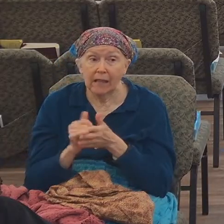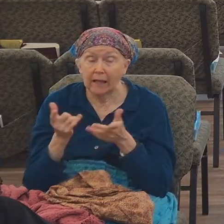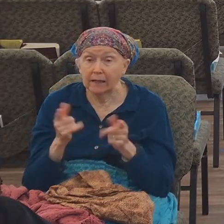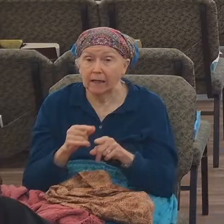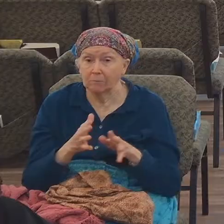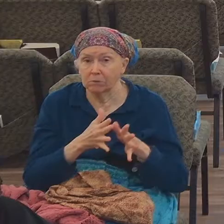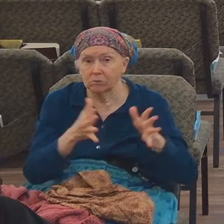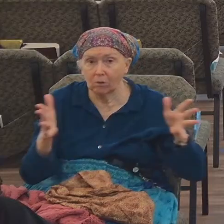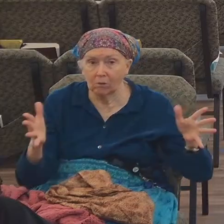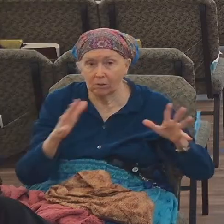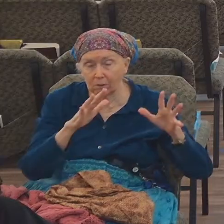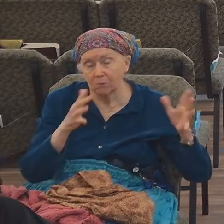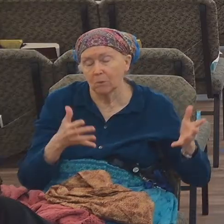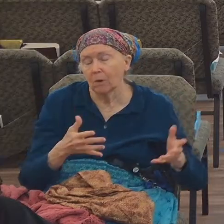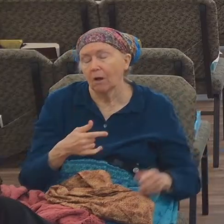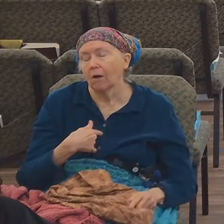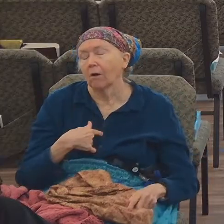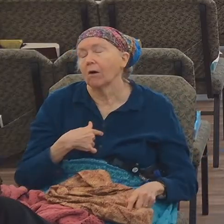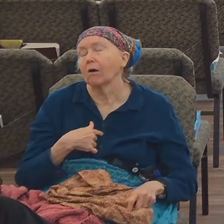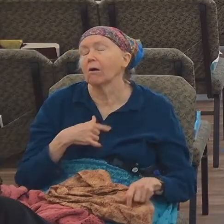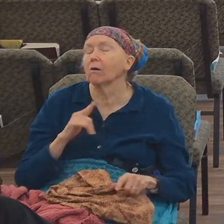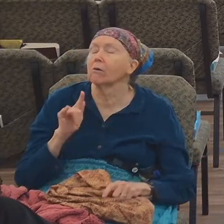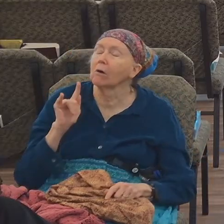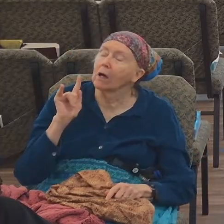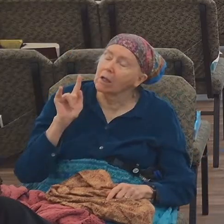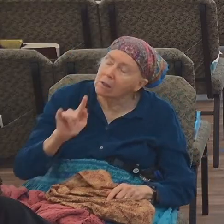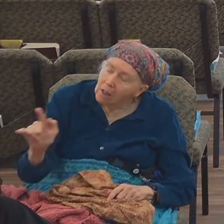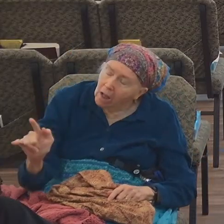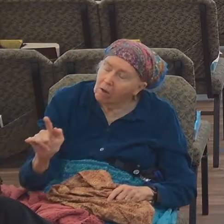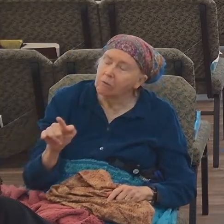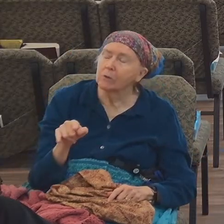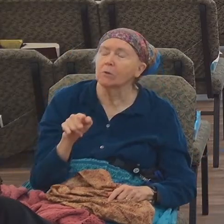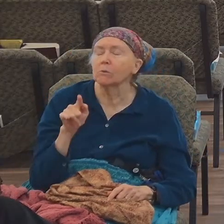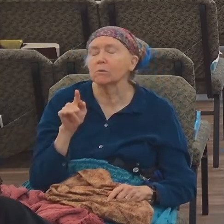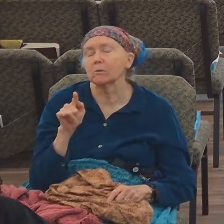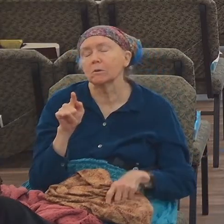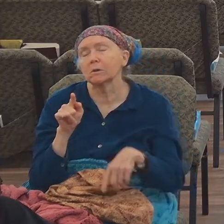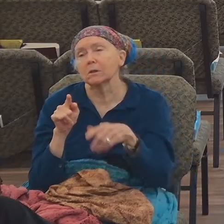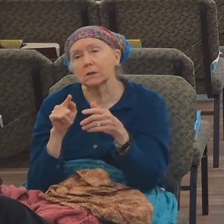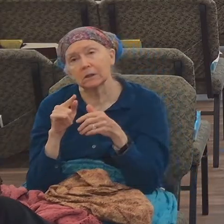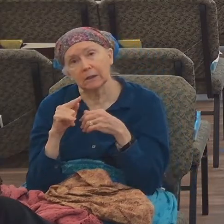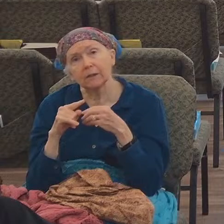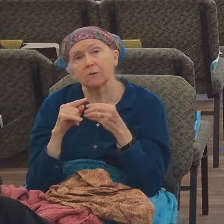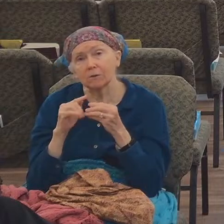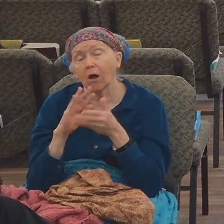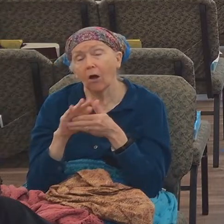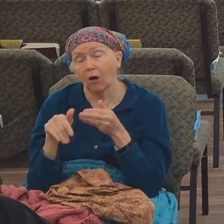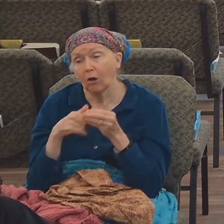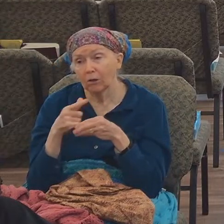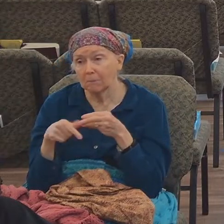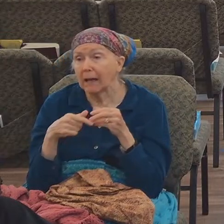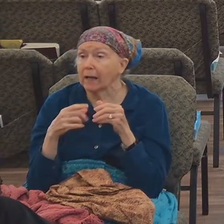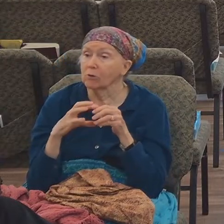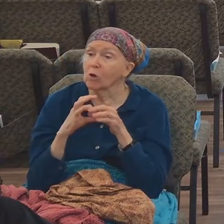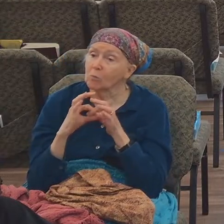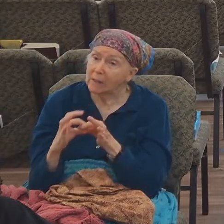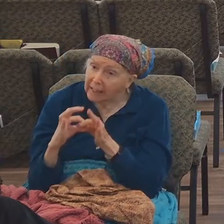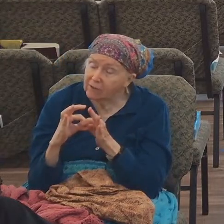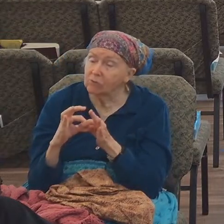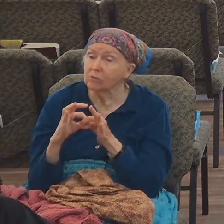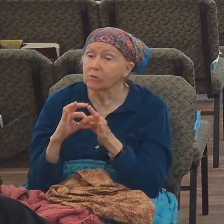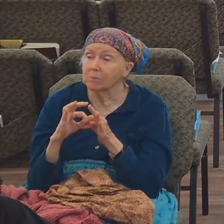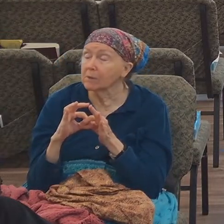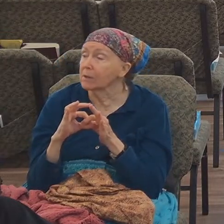I love you guys, right? Like, it's all about relationship, okay?